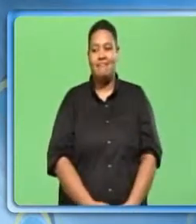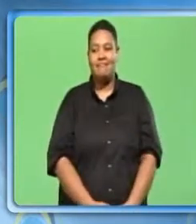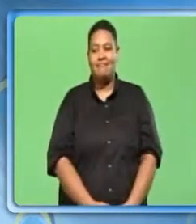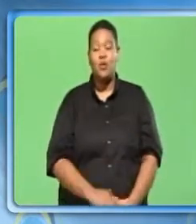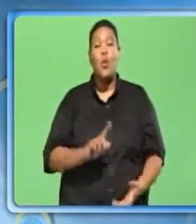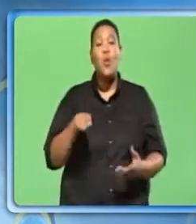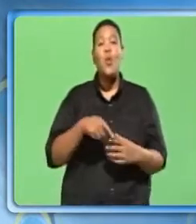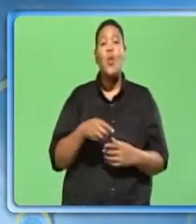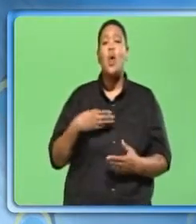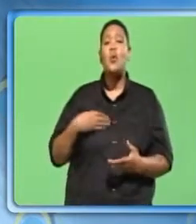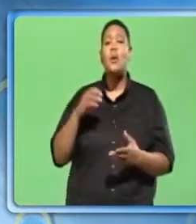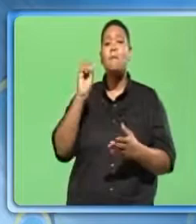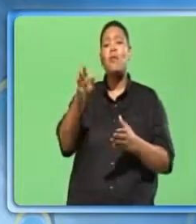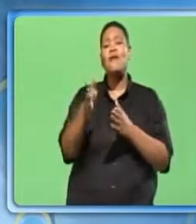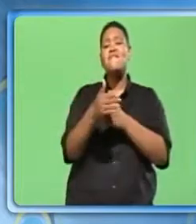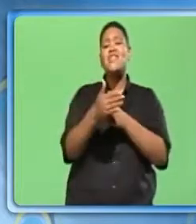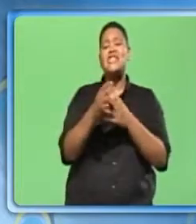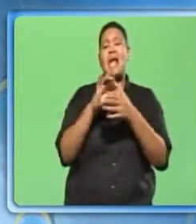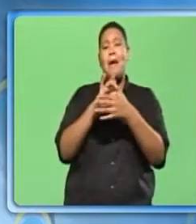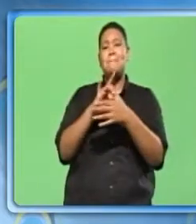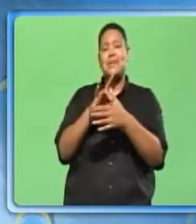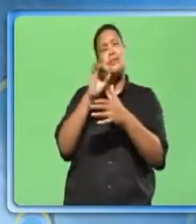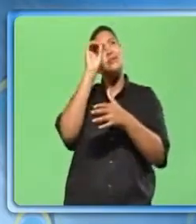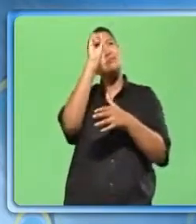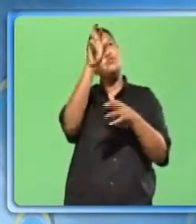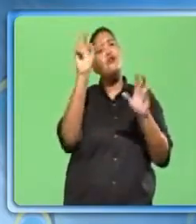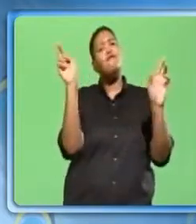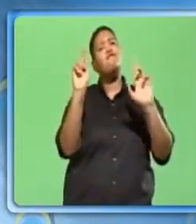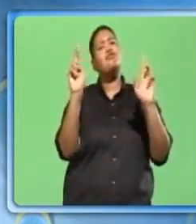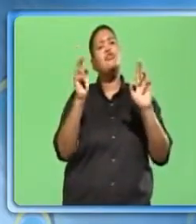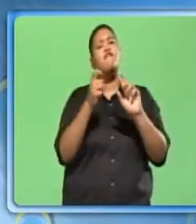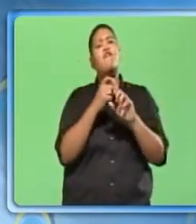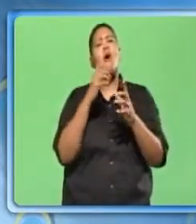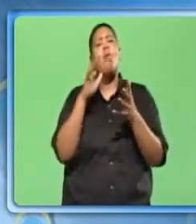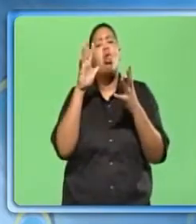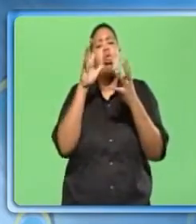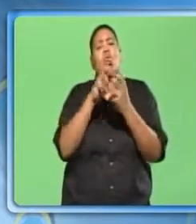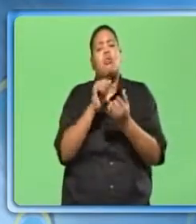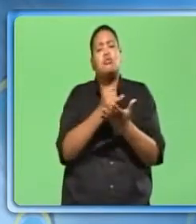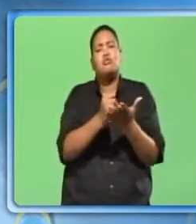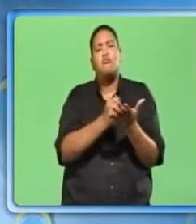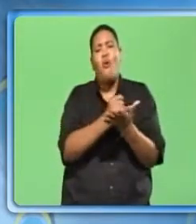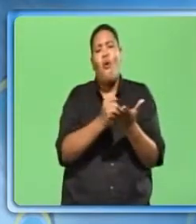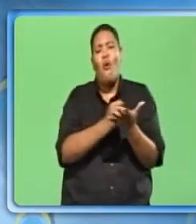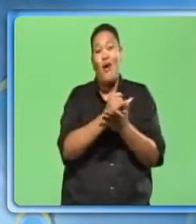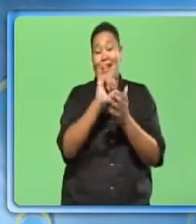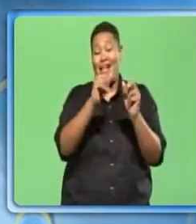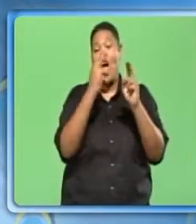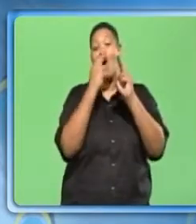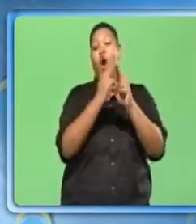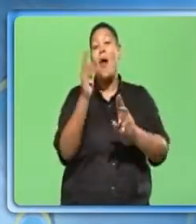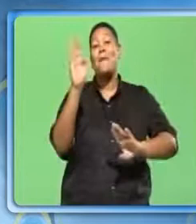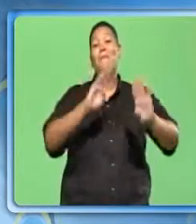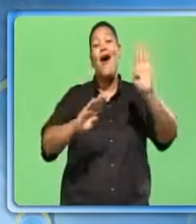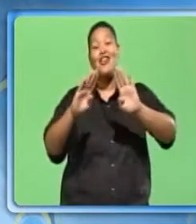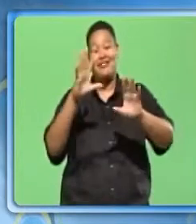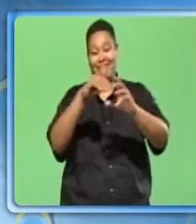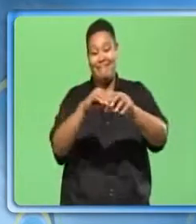When we place fish and meat products in the refrigerator to prevent them from decomposing, that's biology in action